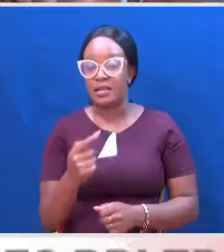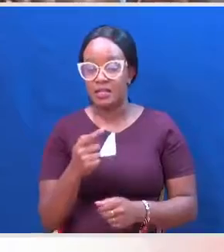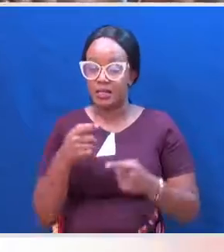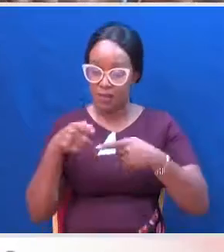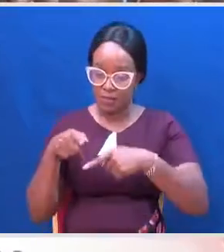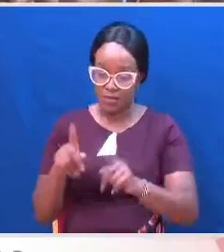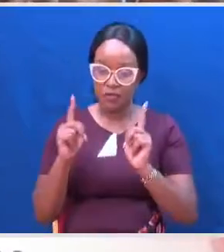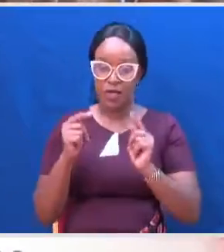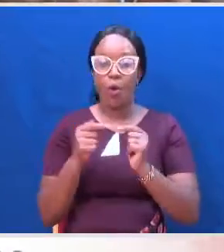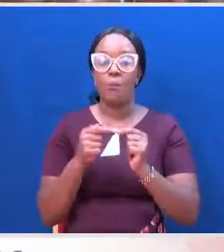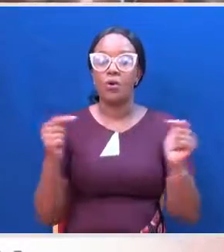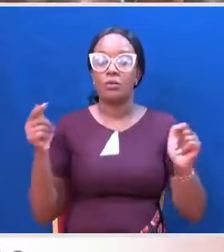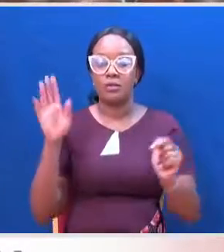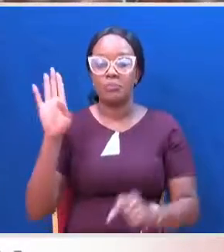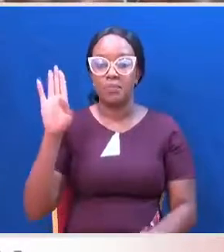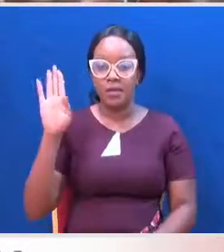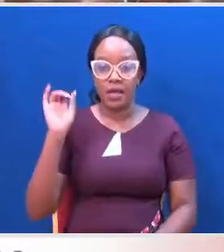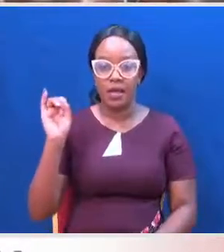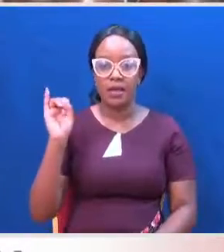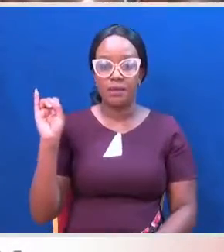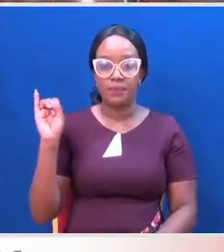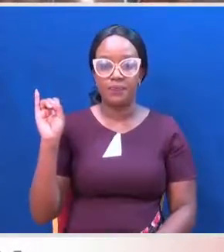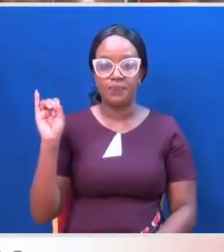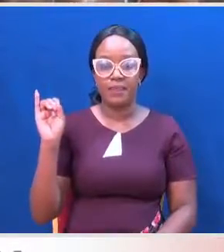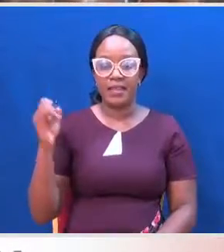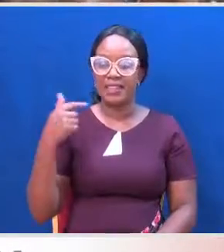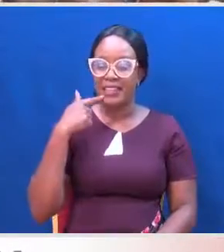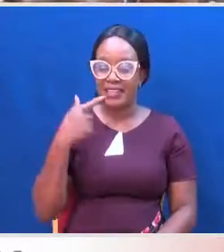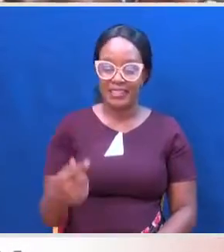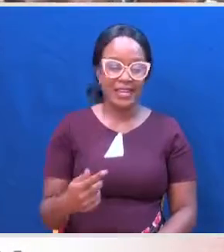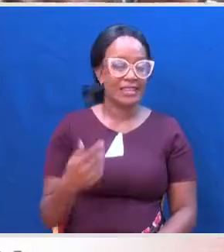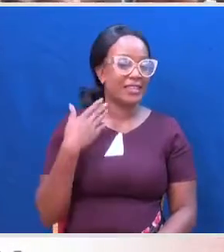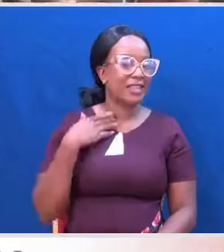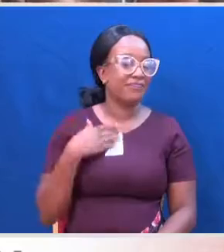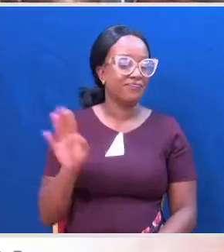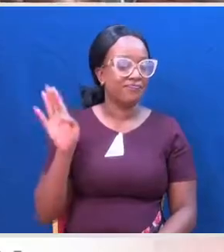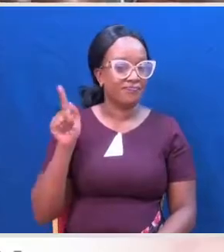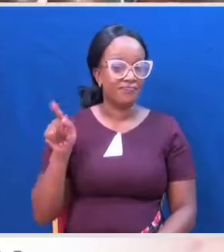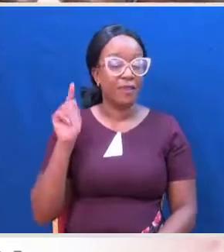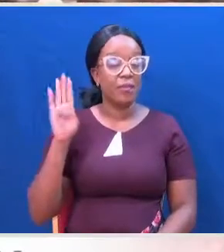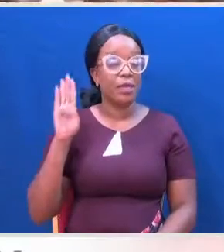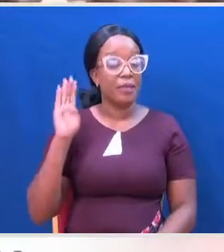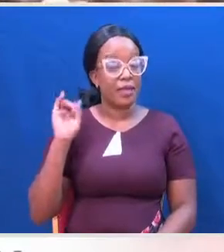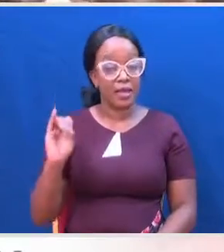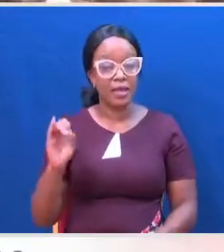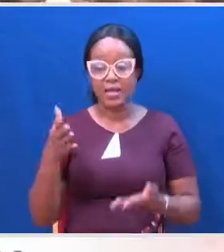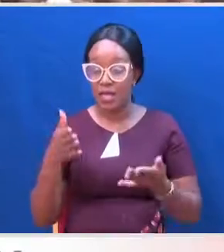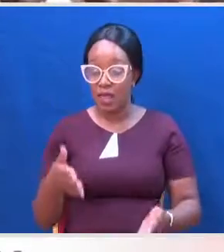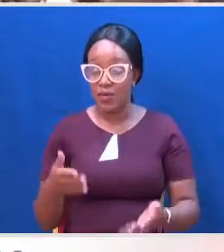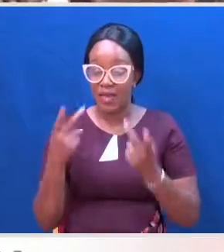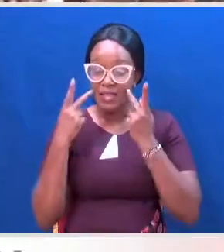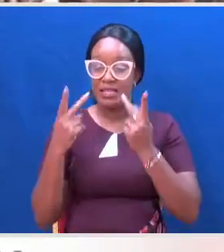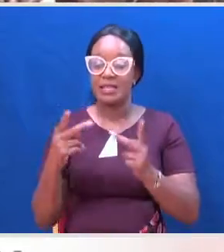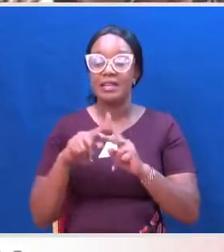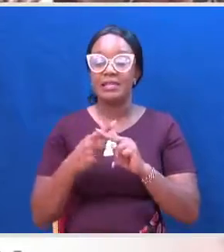Wanapinga BBI, ati unasema wataki BBI wakati huu. Sasa tunaona kama wameanza